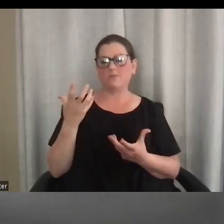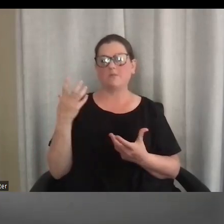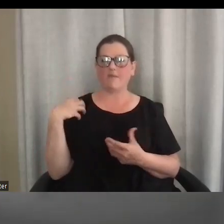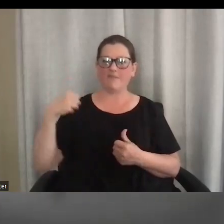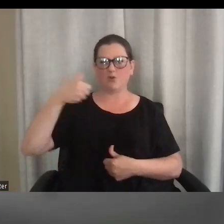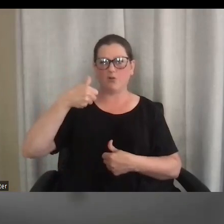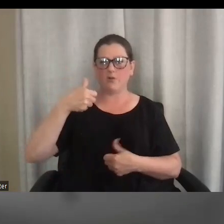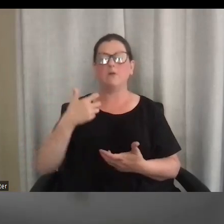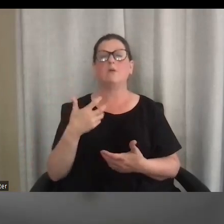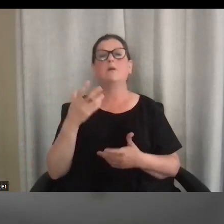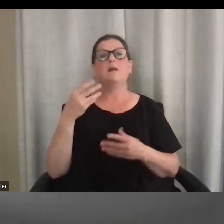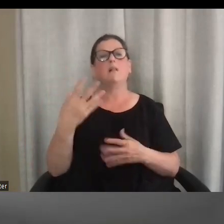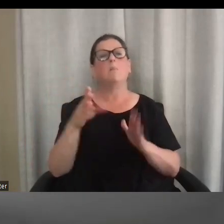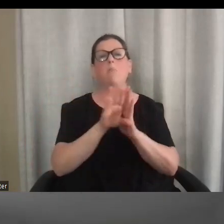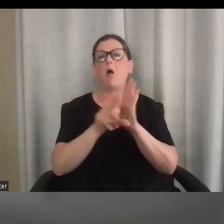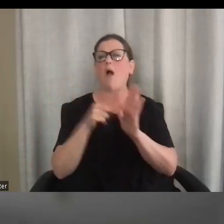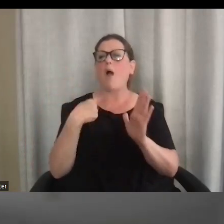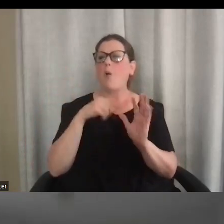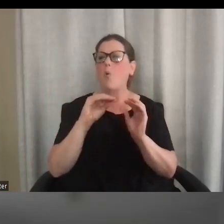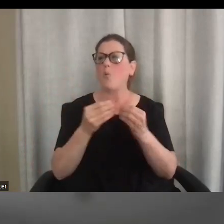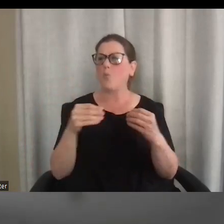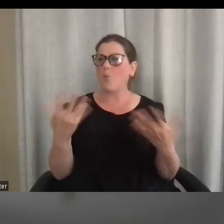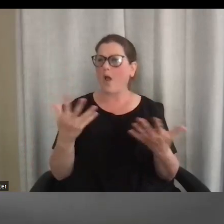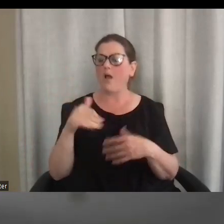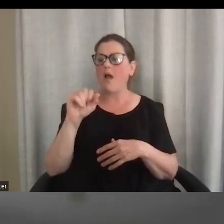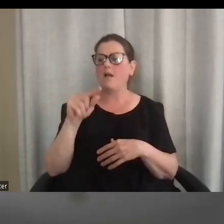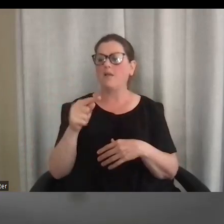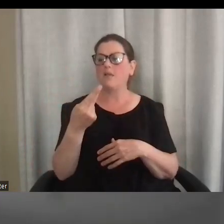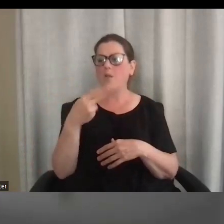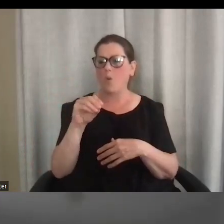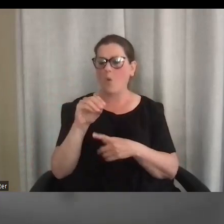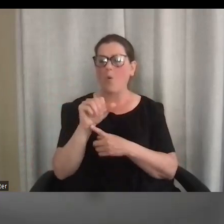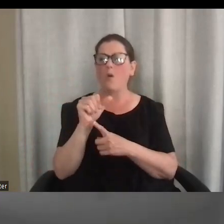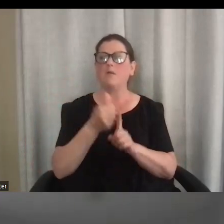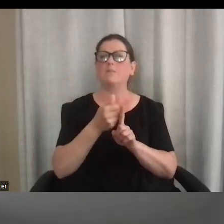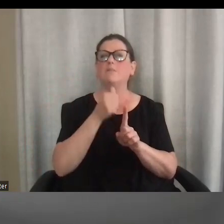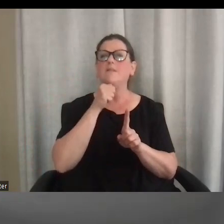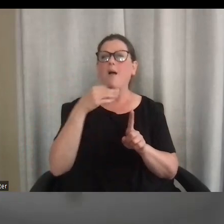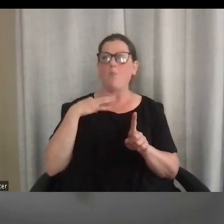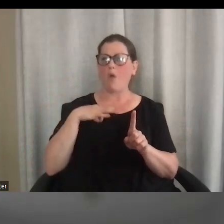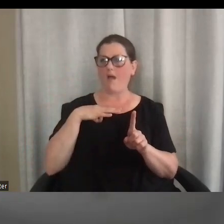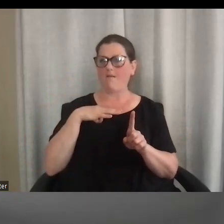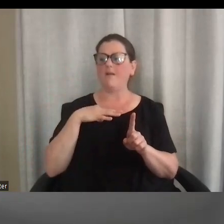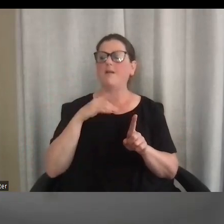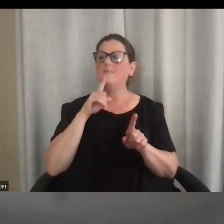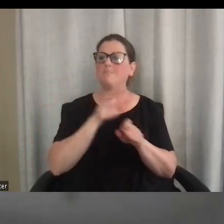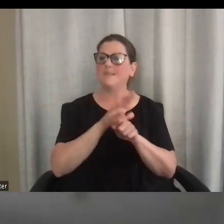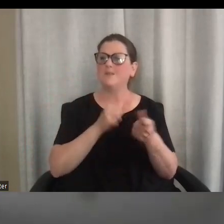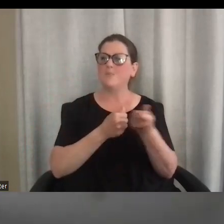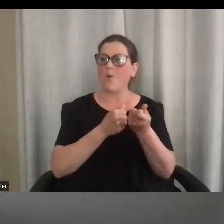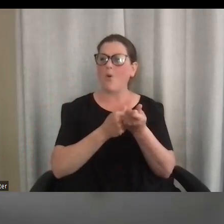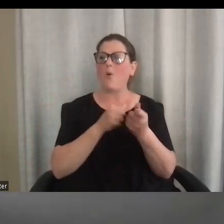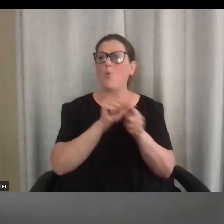of background on the organization. ASTO is a nonprofit organization committed to supporting the work of our